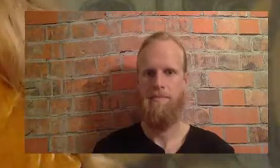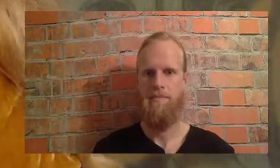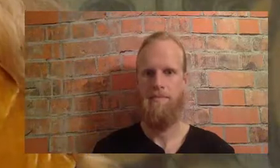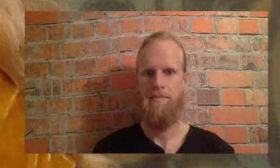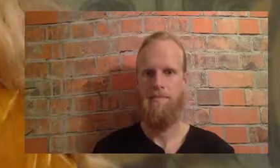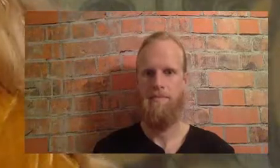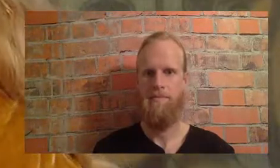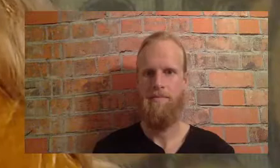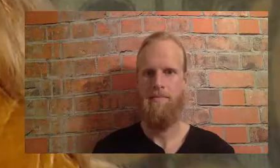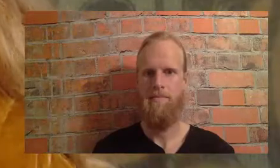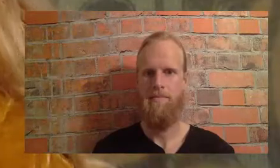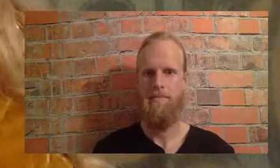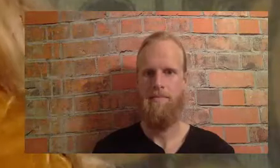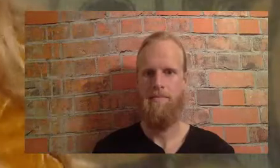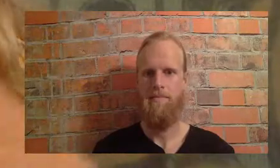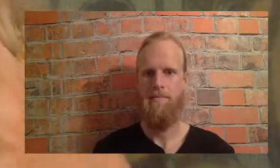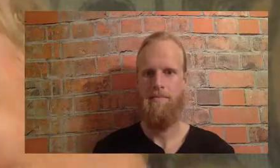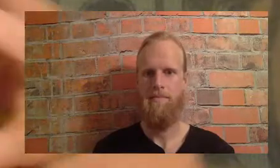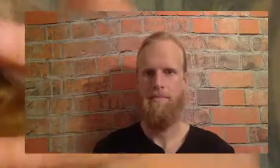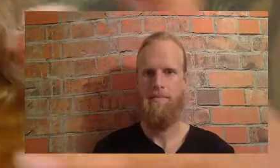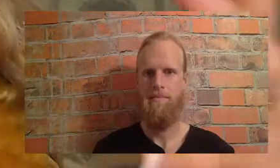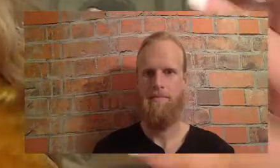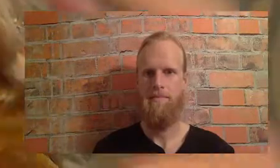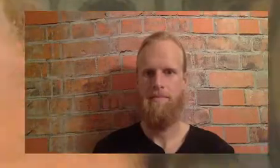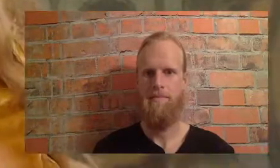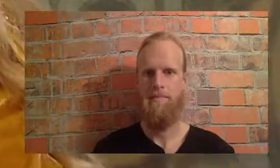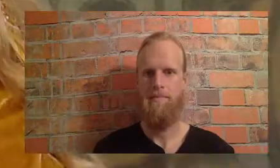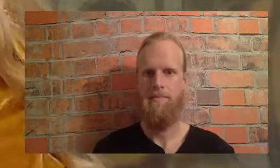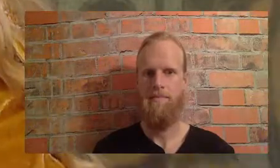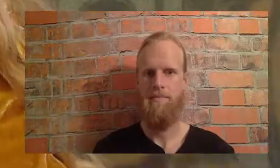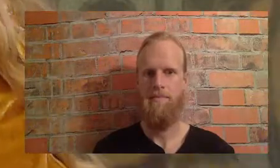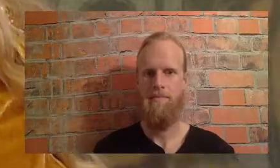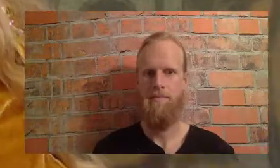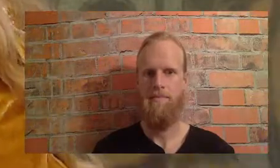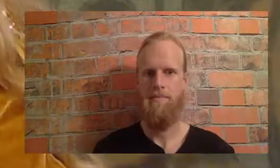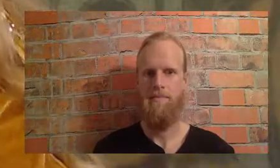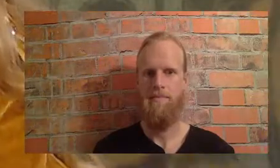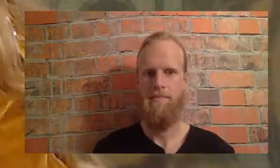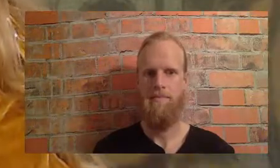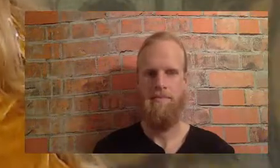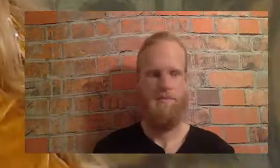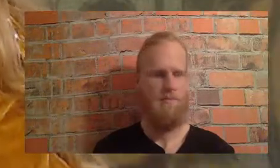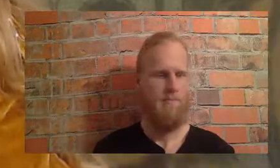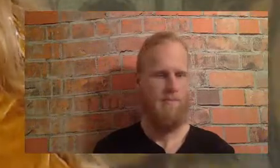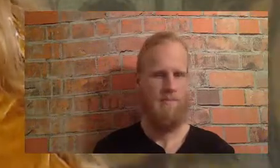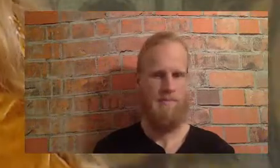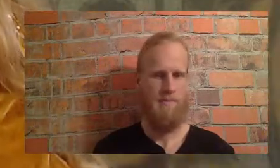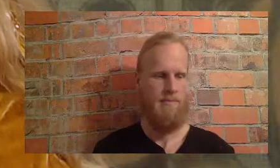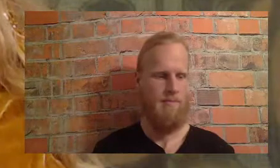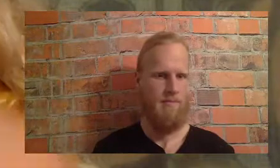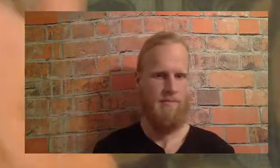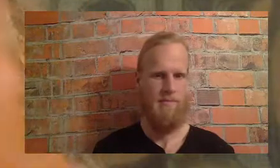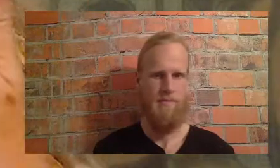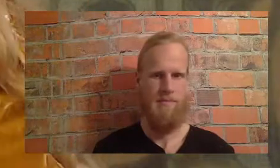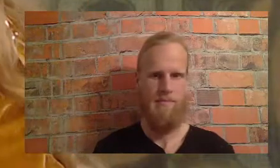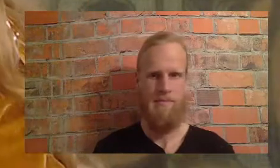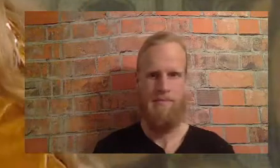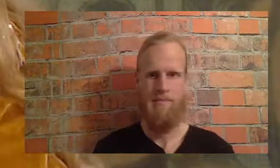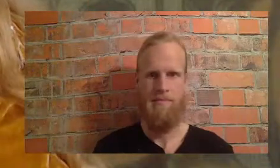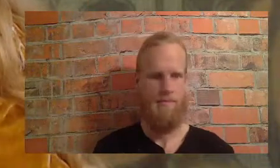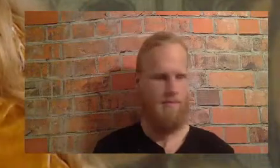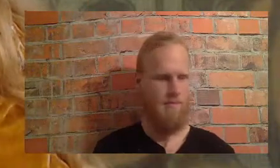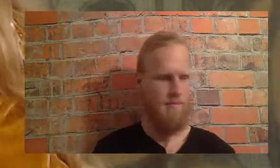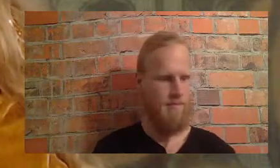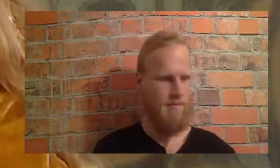hours or weeks to keep working out all the different layers, especially if it was an abuse or a trauma situation. You need to clear lots